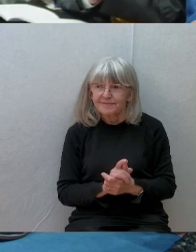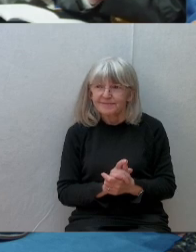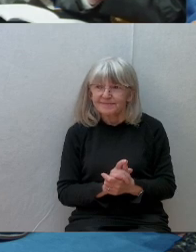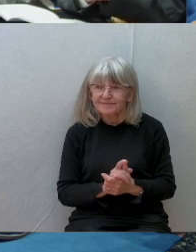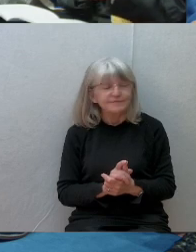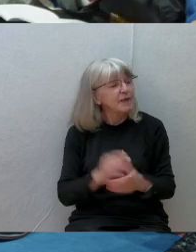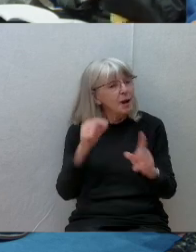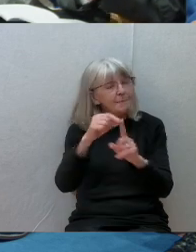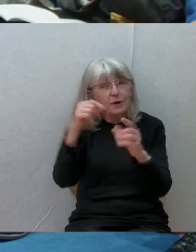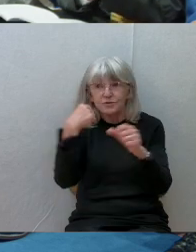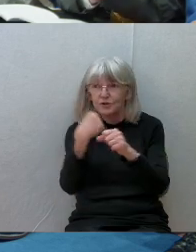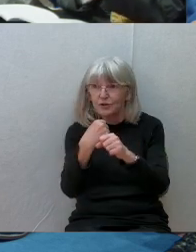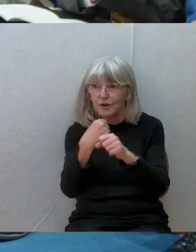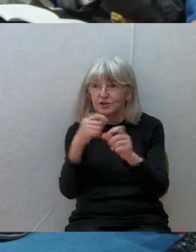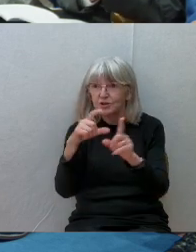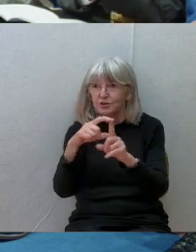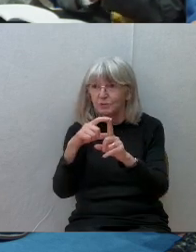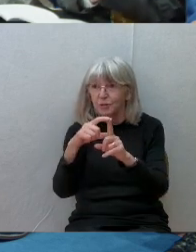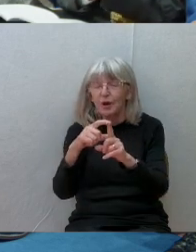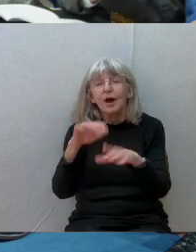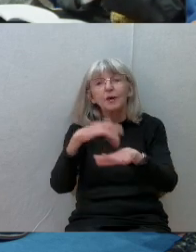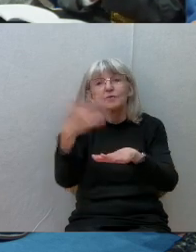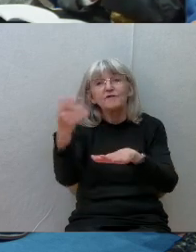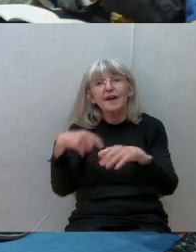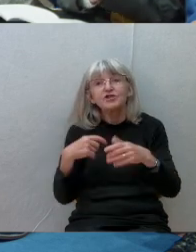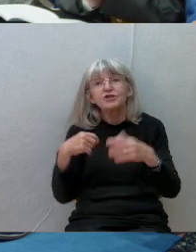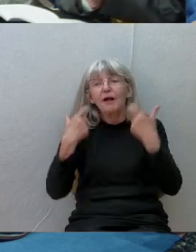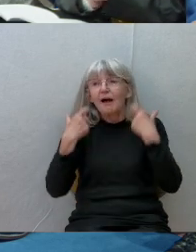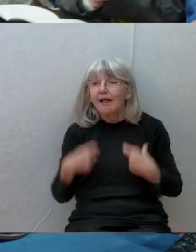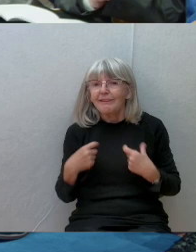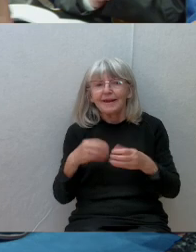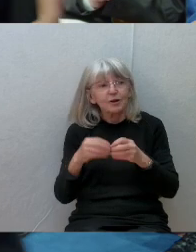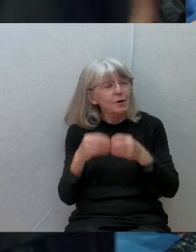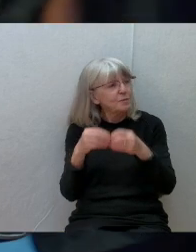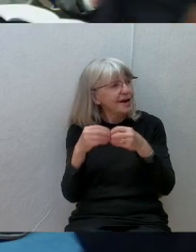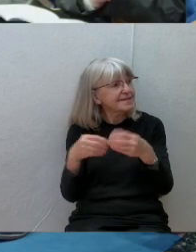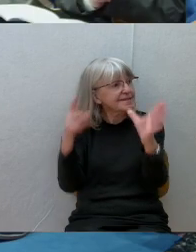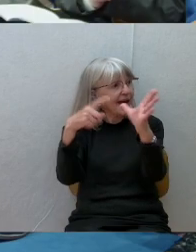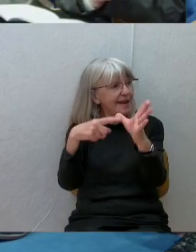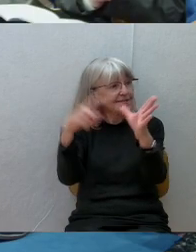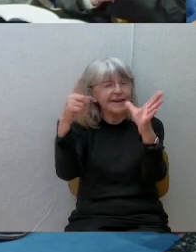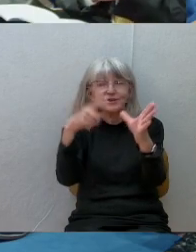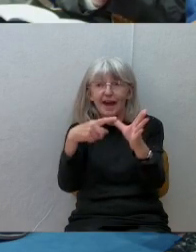For the Postgraduate Diploma in Professional Legal Practice, Alexander Anderson.